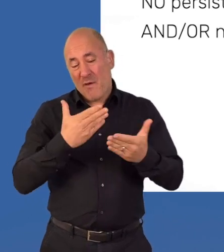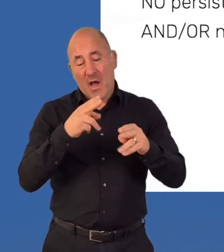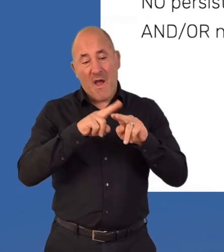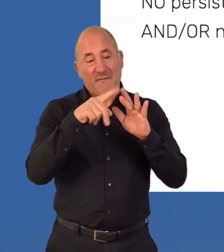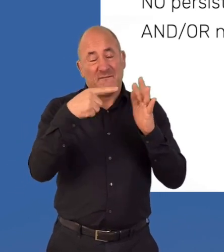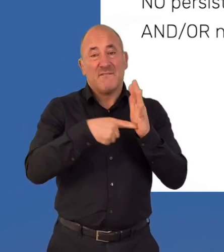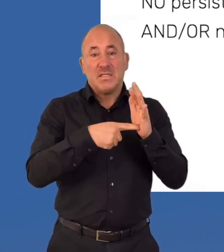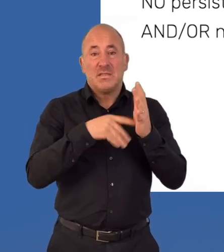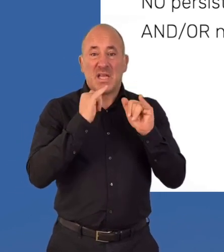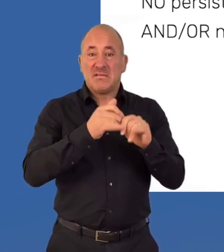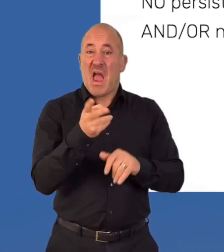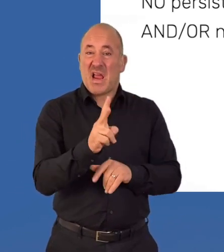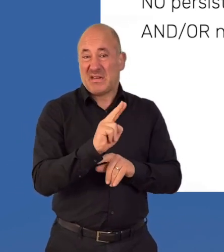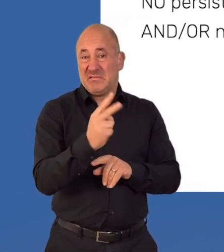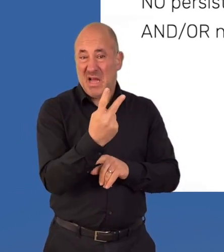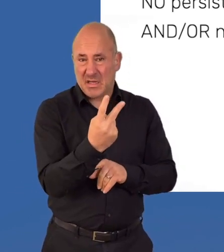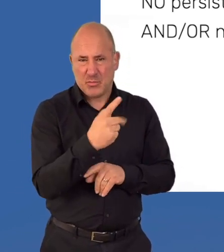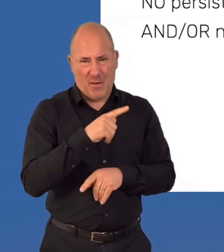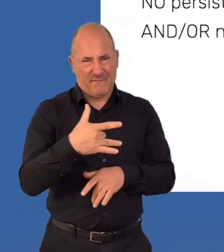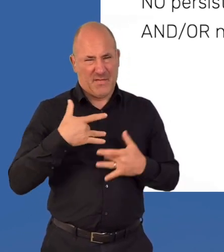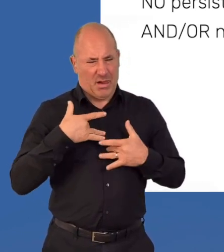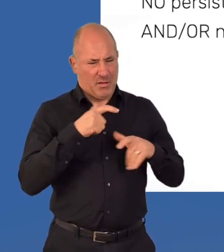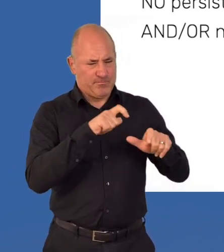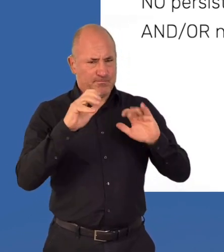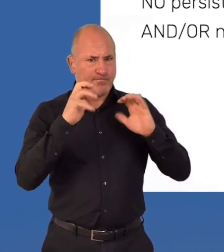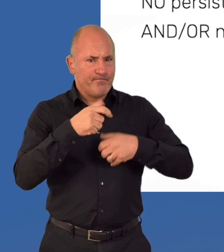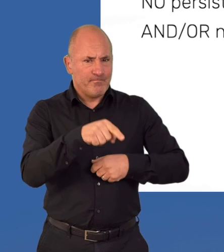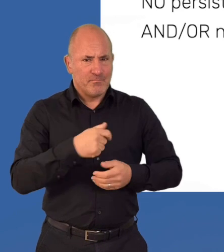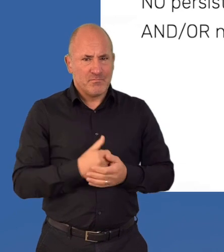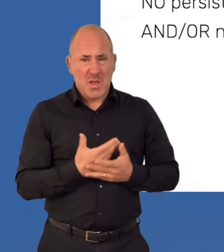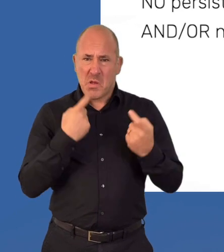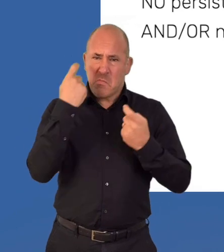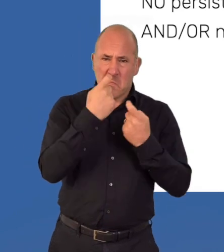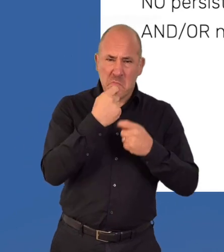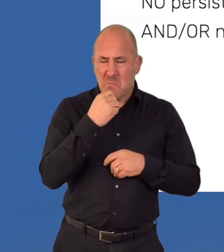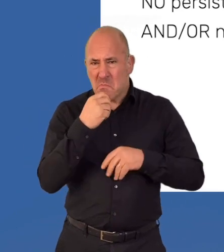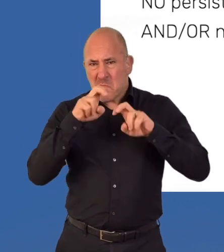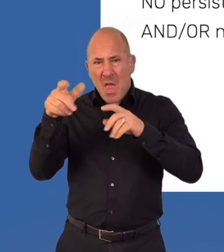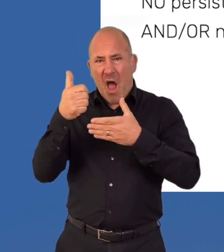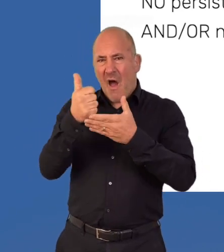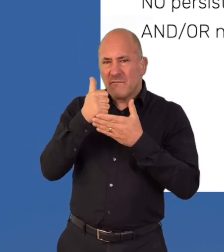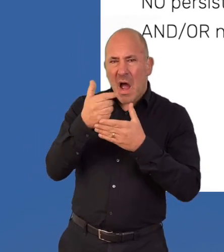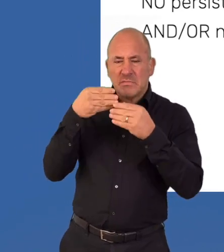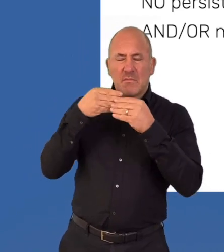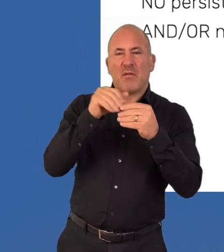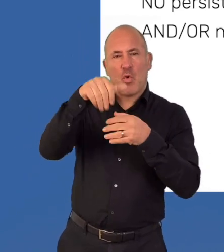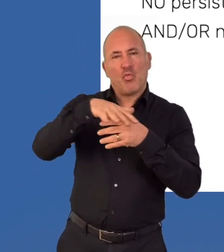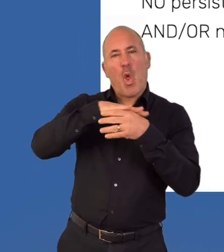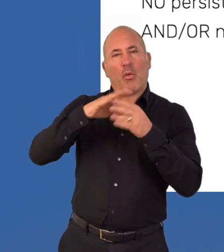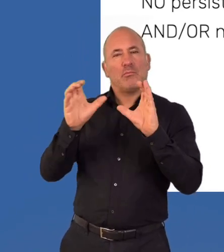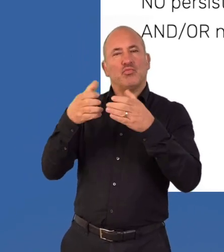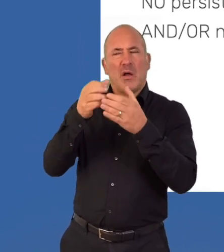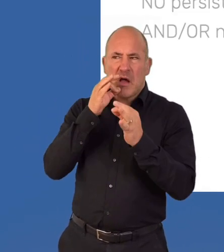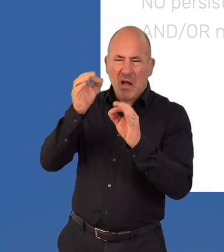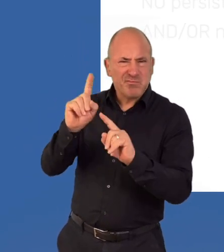a second fit test if there is ongoing clinical concern. You may want to consider looking at advice and guidance at